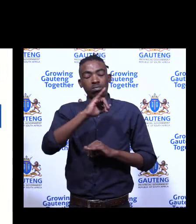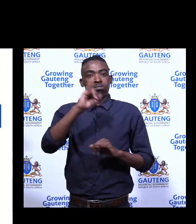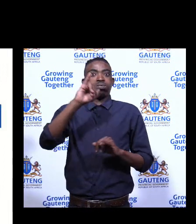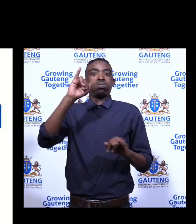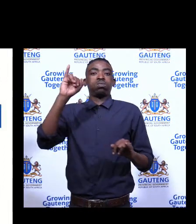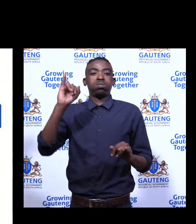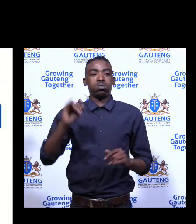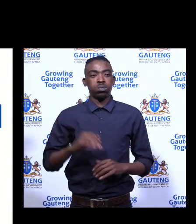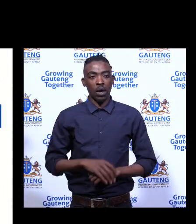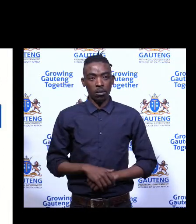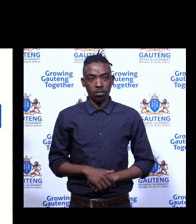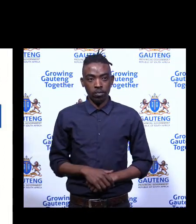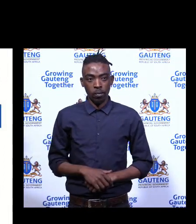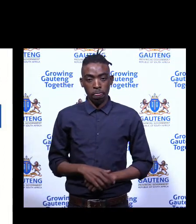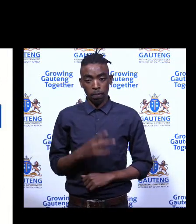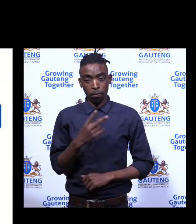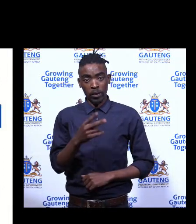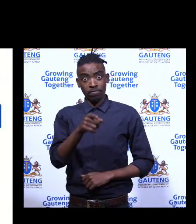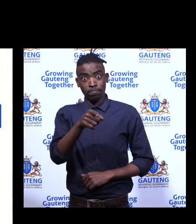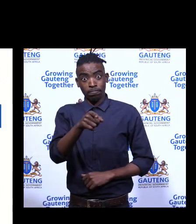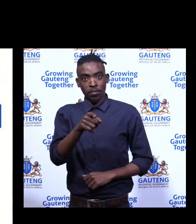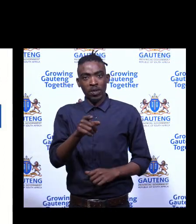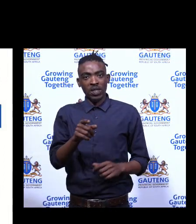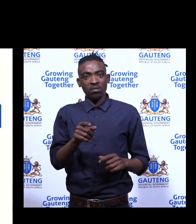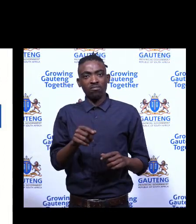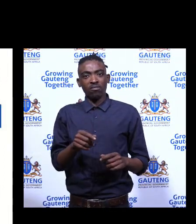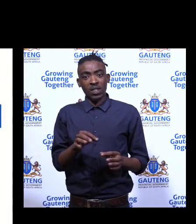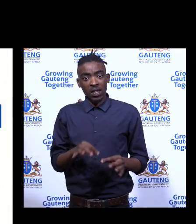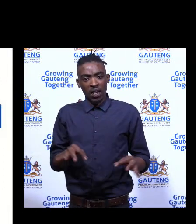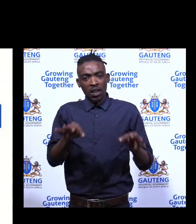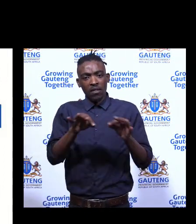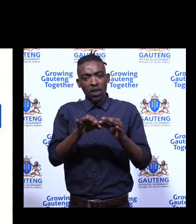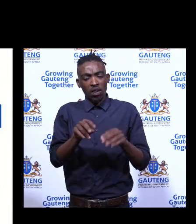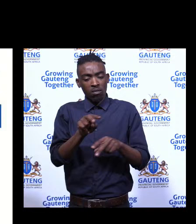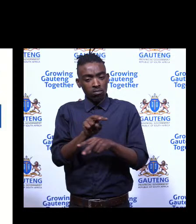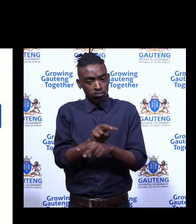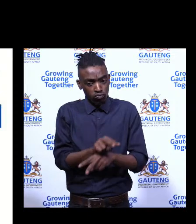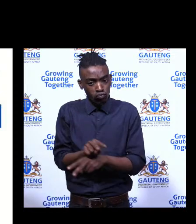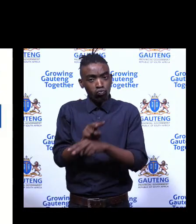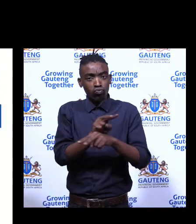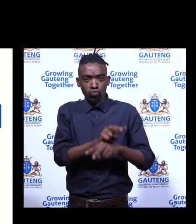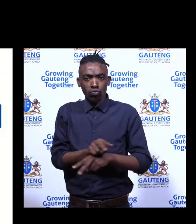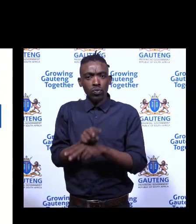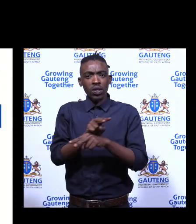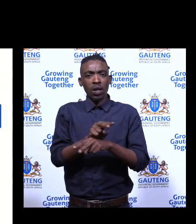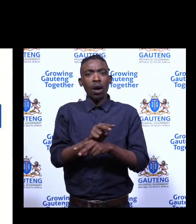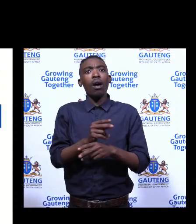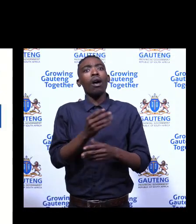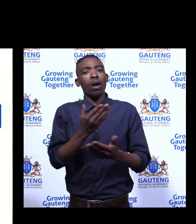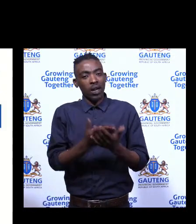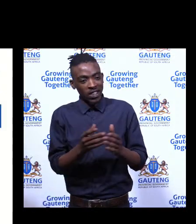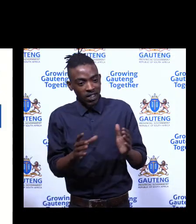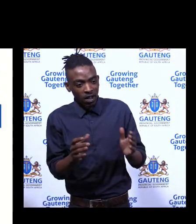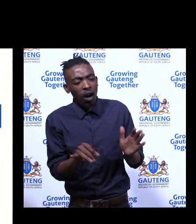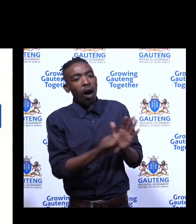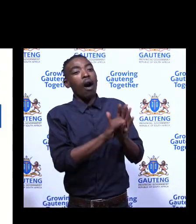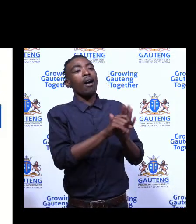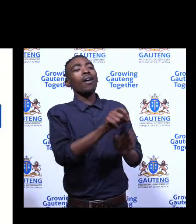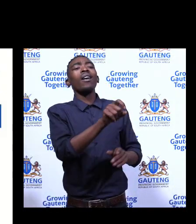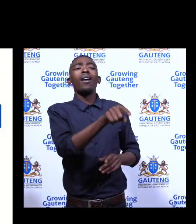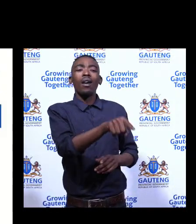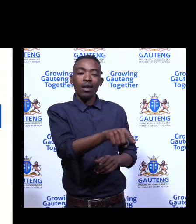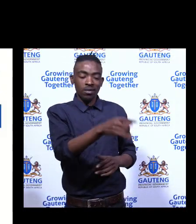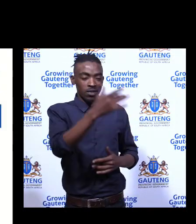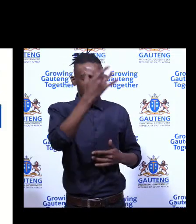And that is the value of and the importance of monitoring so that we can be able to pick up earlier before they are